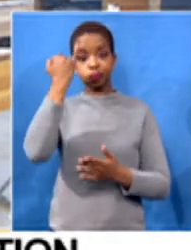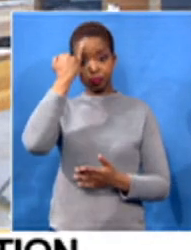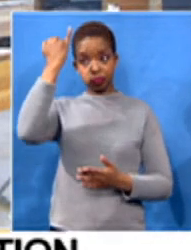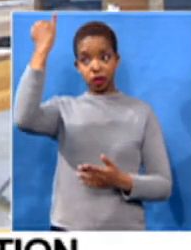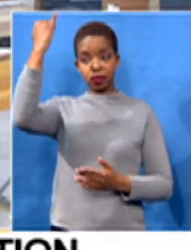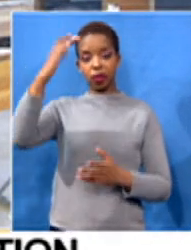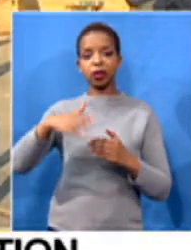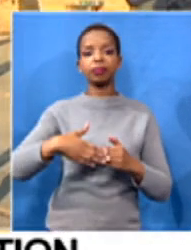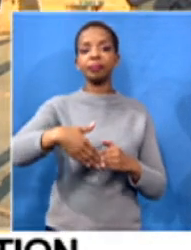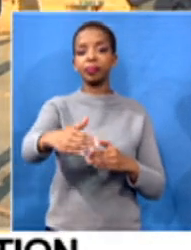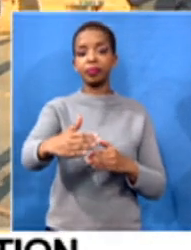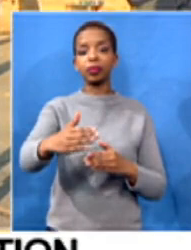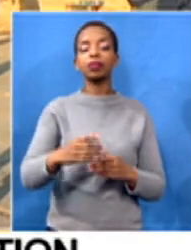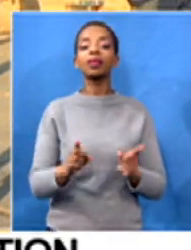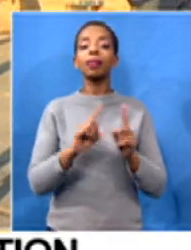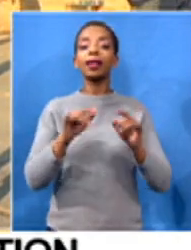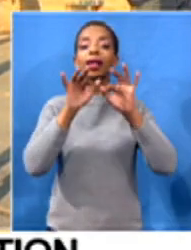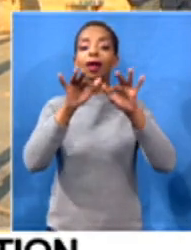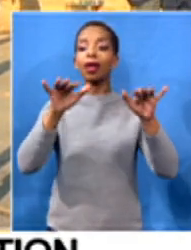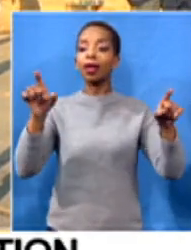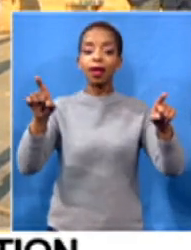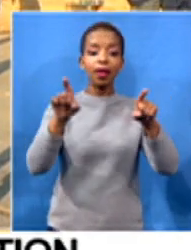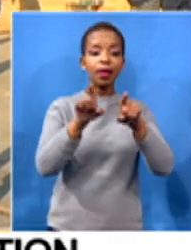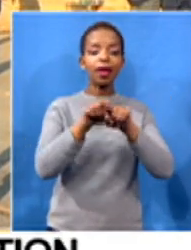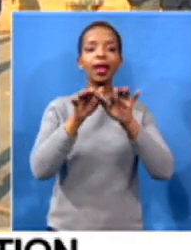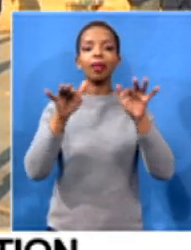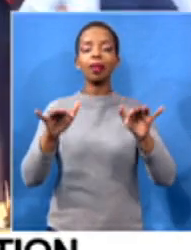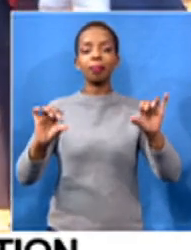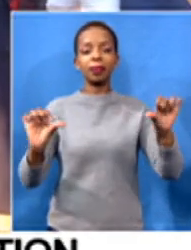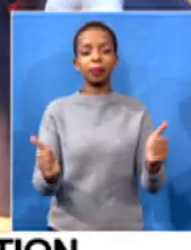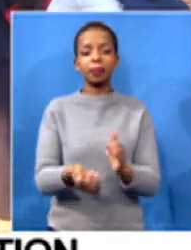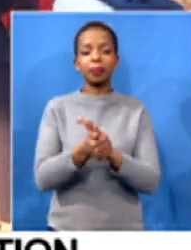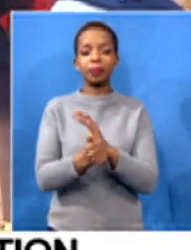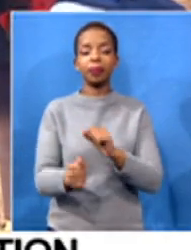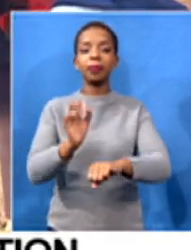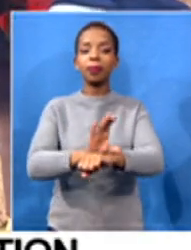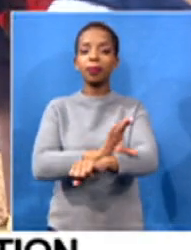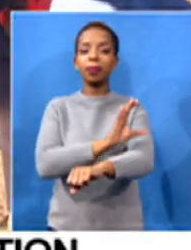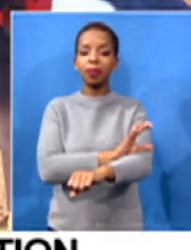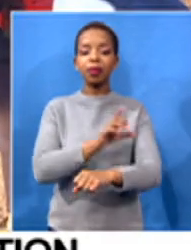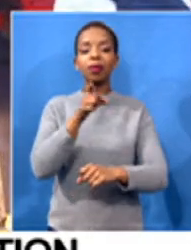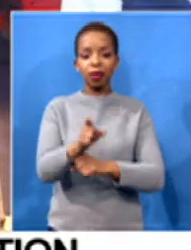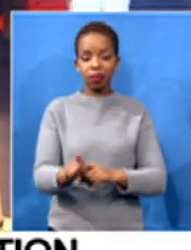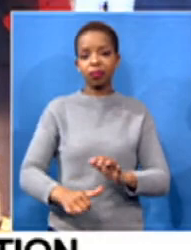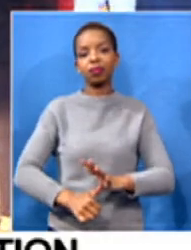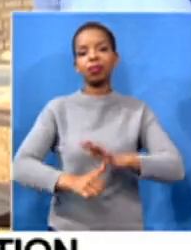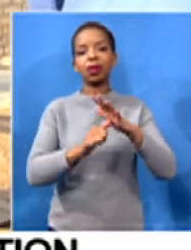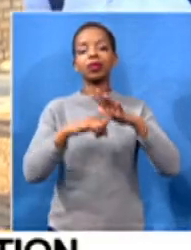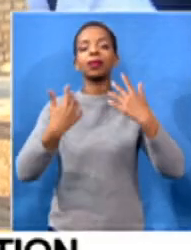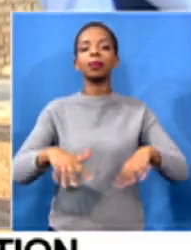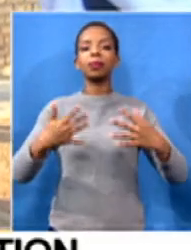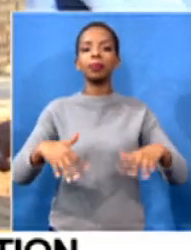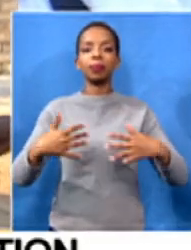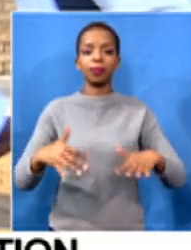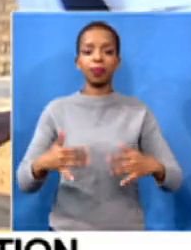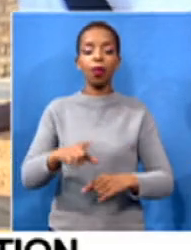the population to be e-ready is absolutely essential. And we are really going to have to up our game around that. Maybe